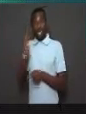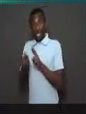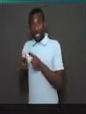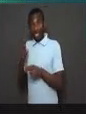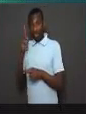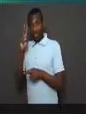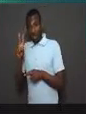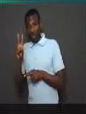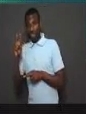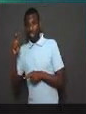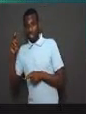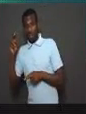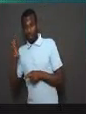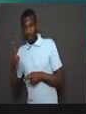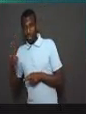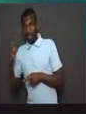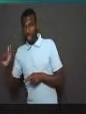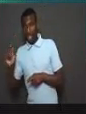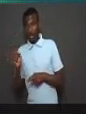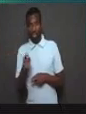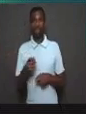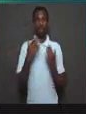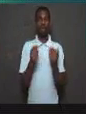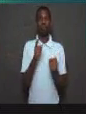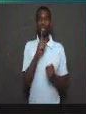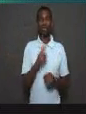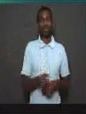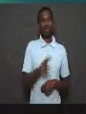of A from the velocity of B.